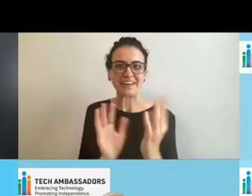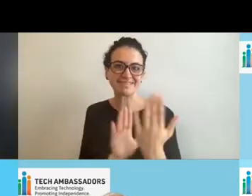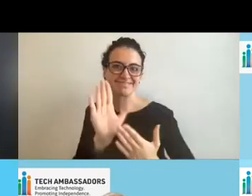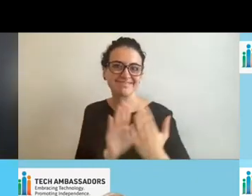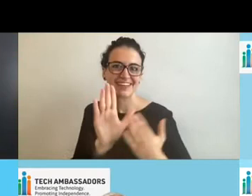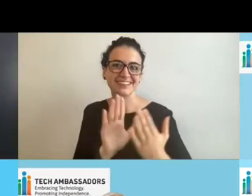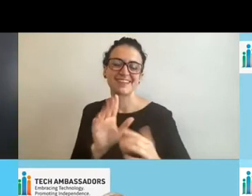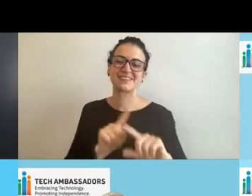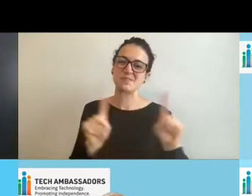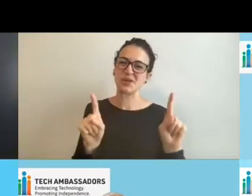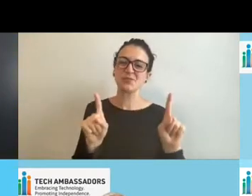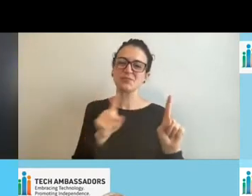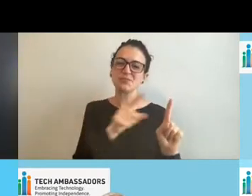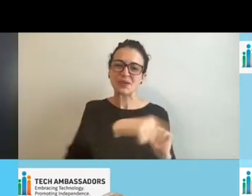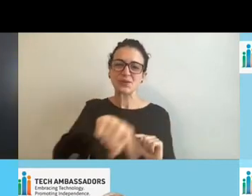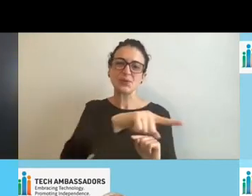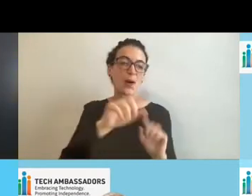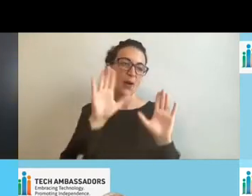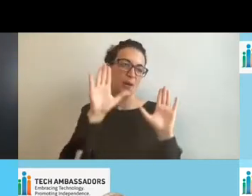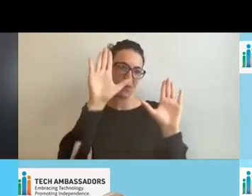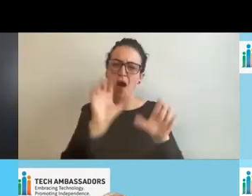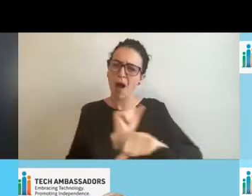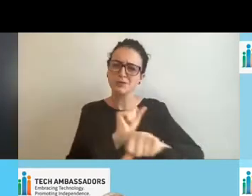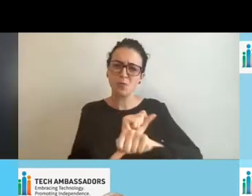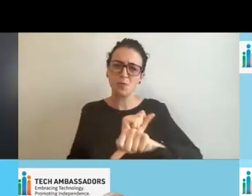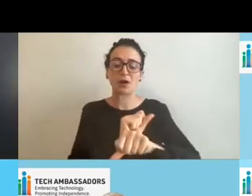want to say you guys did an awesome job and I can't wait to see where it goes from here.